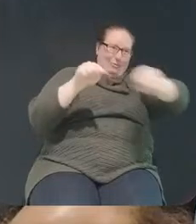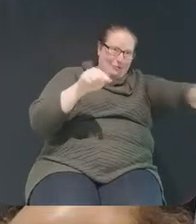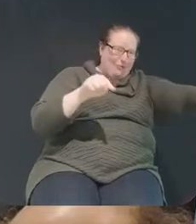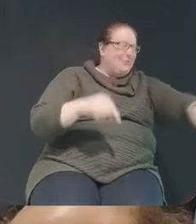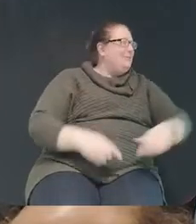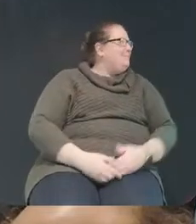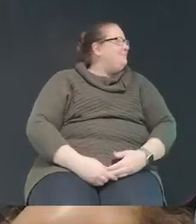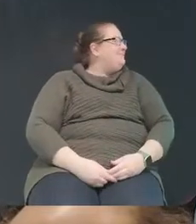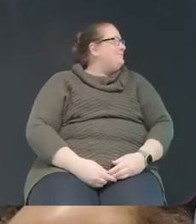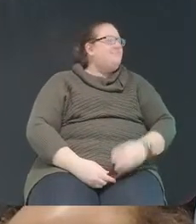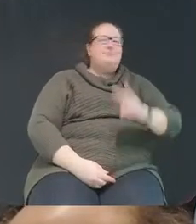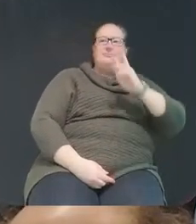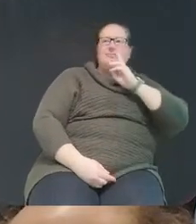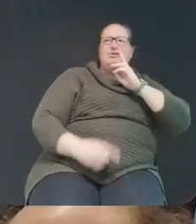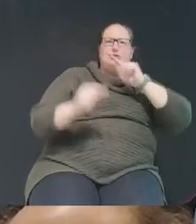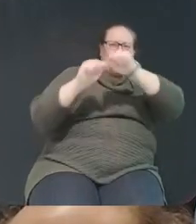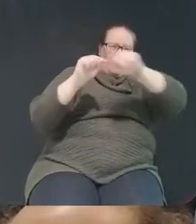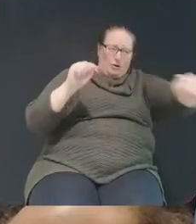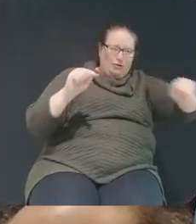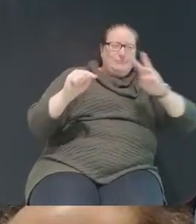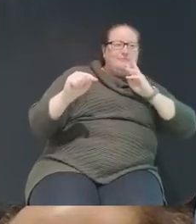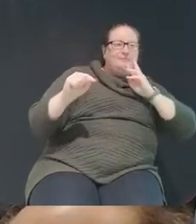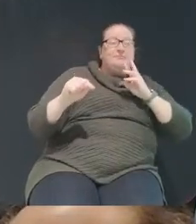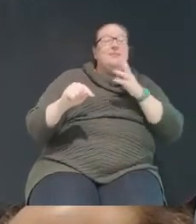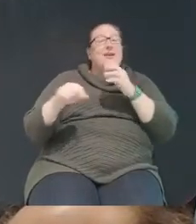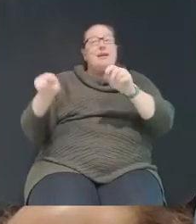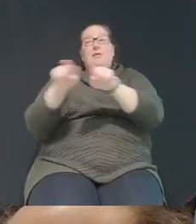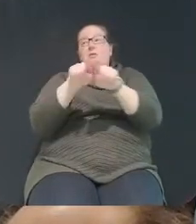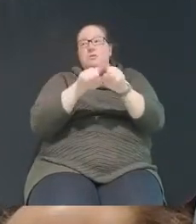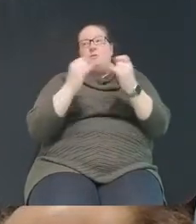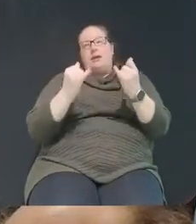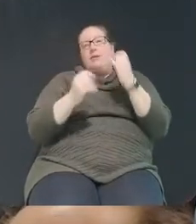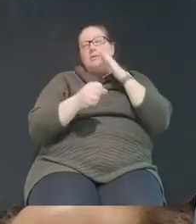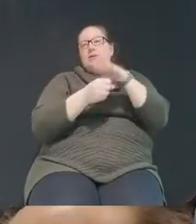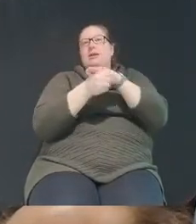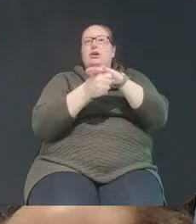area synonymous with poverty and homelessness in Seattle.